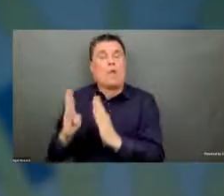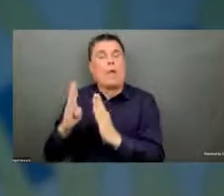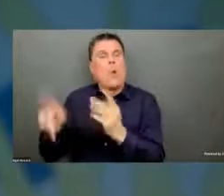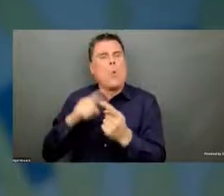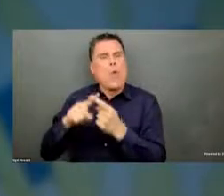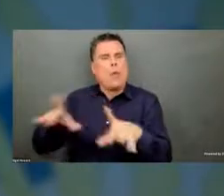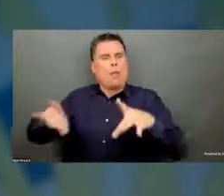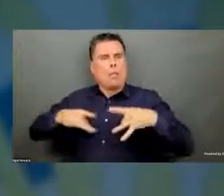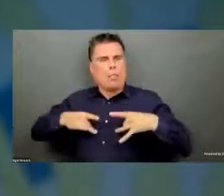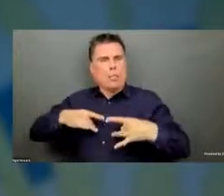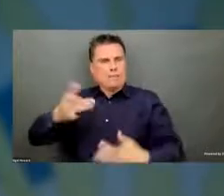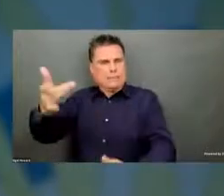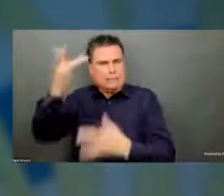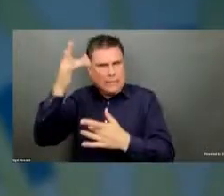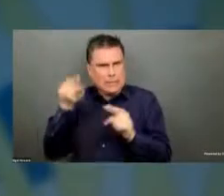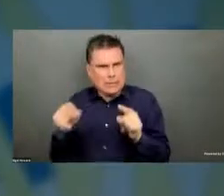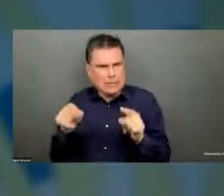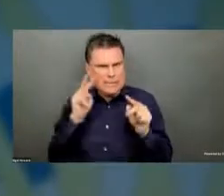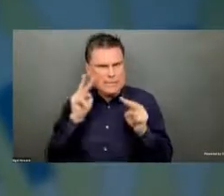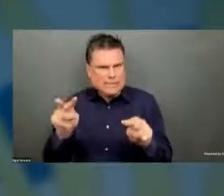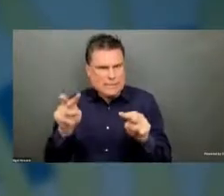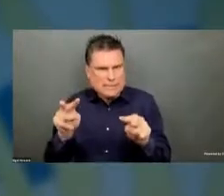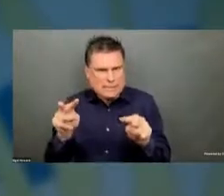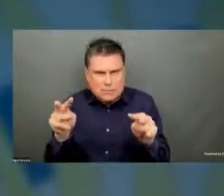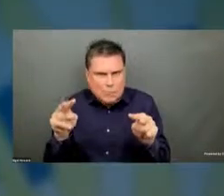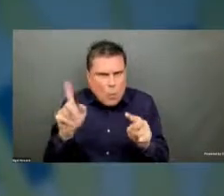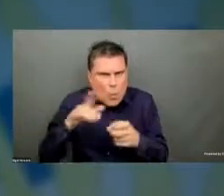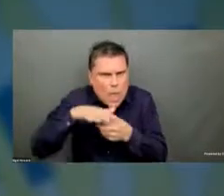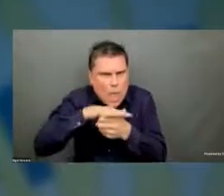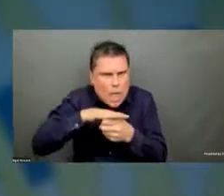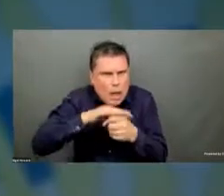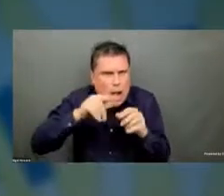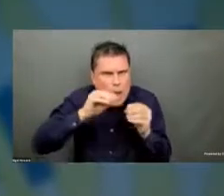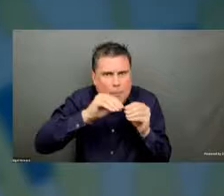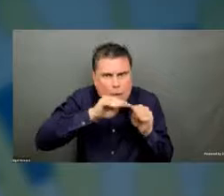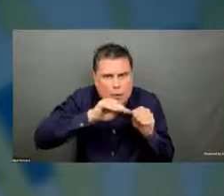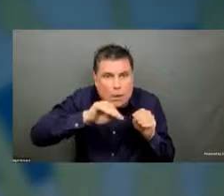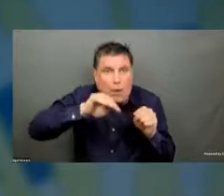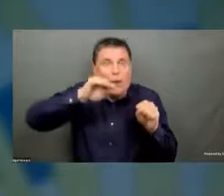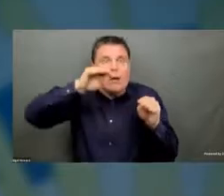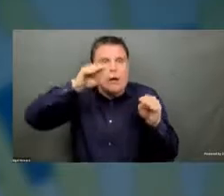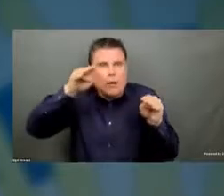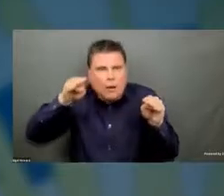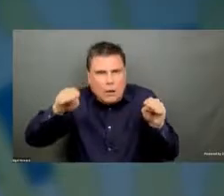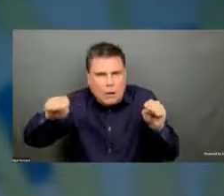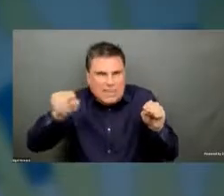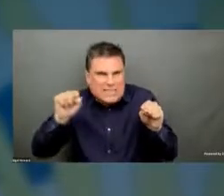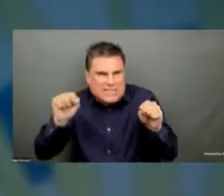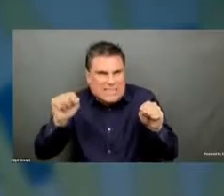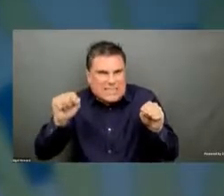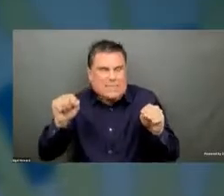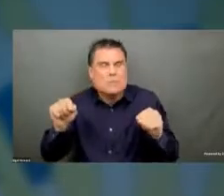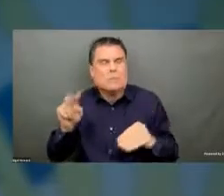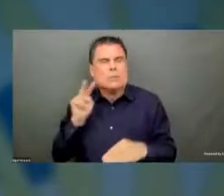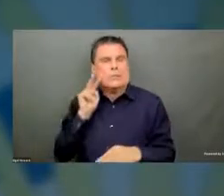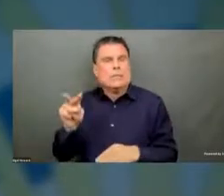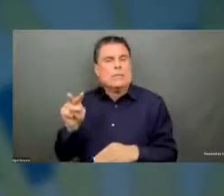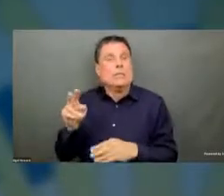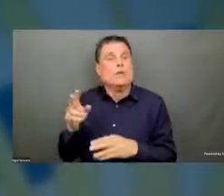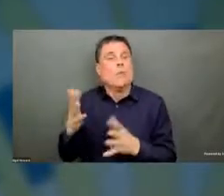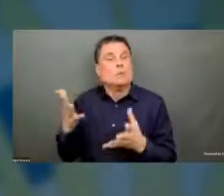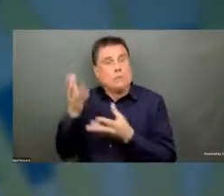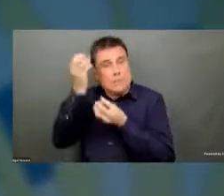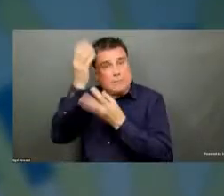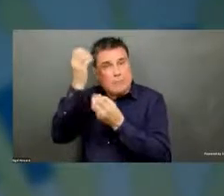pronounced peaks. This is to give us a sense of where we're seeing cases being connected to, and most